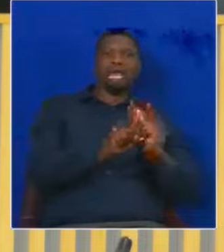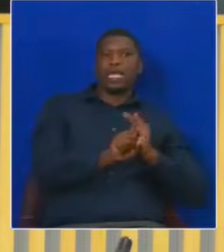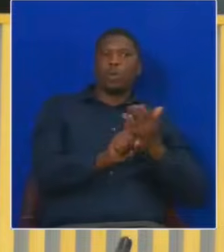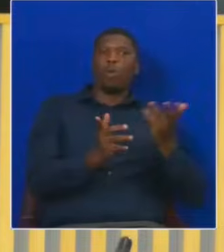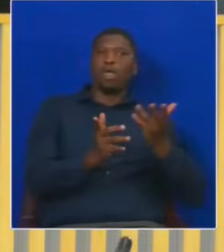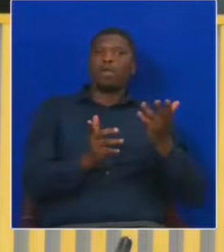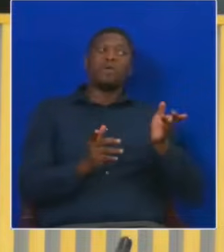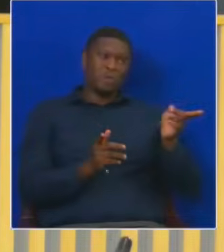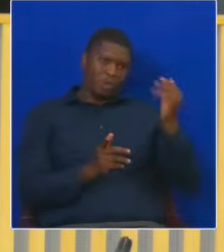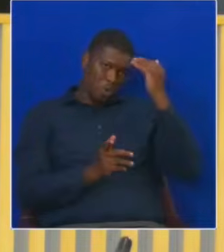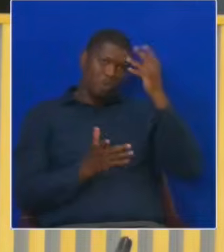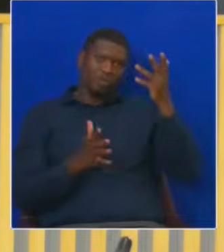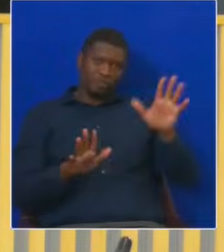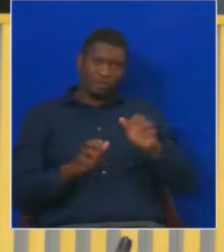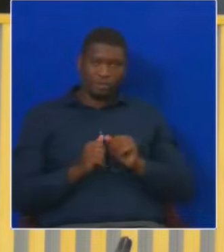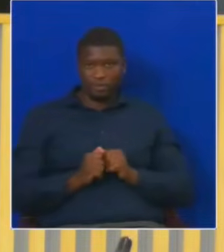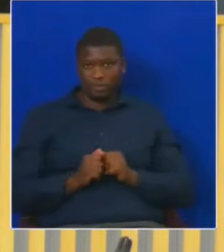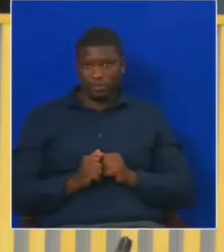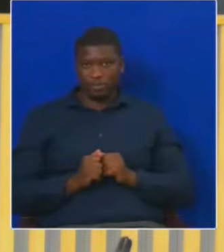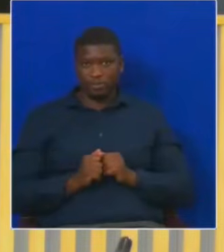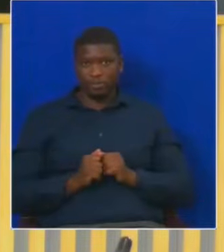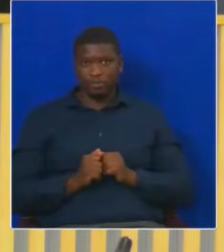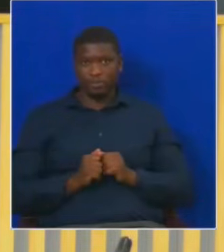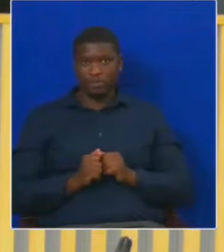As we intensified the